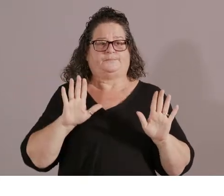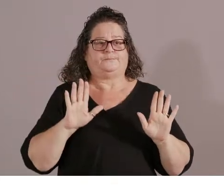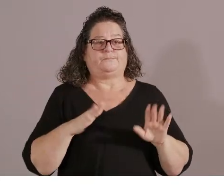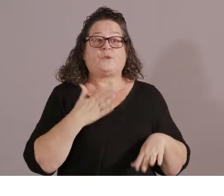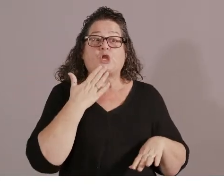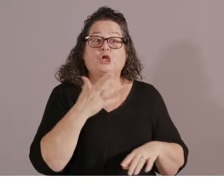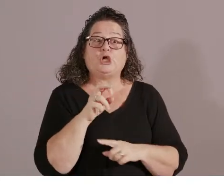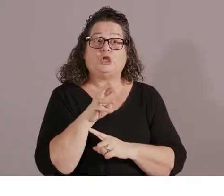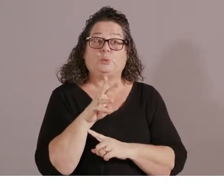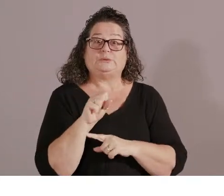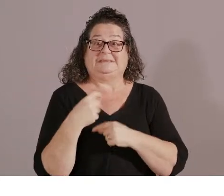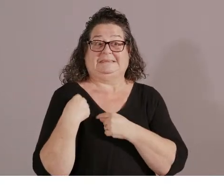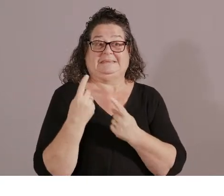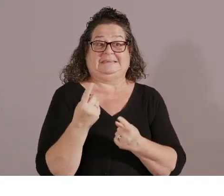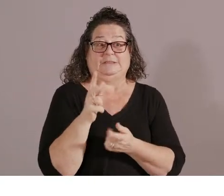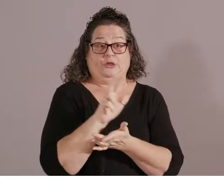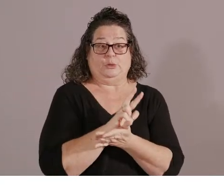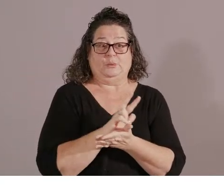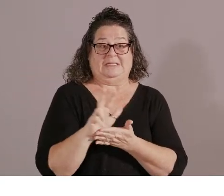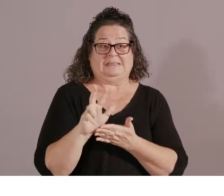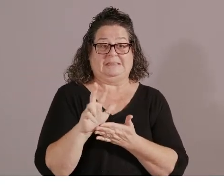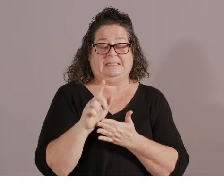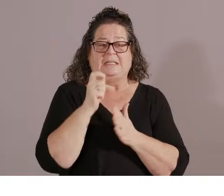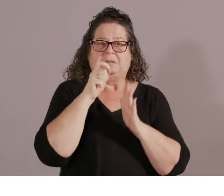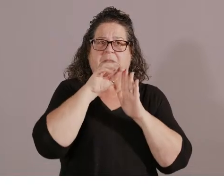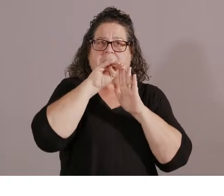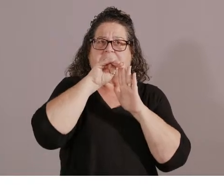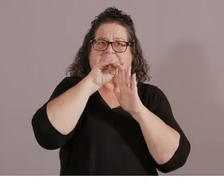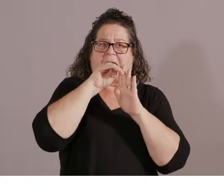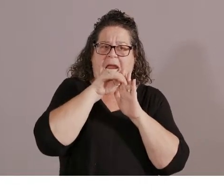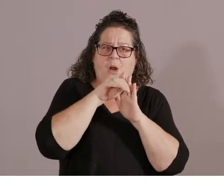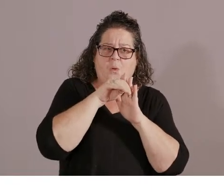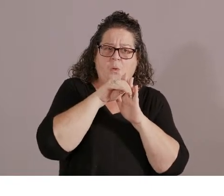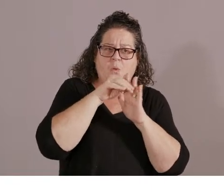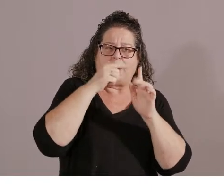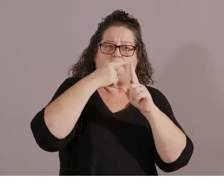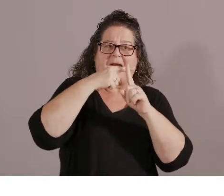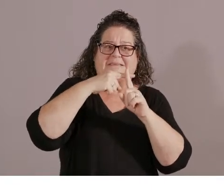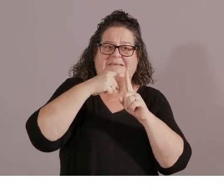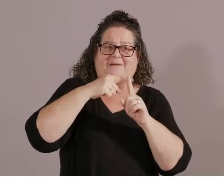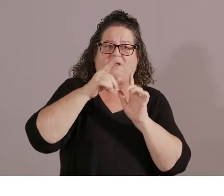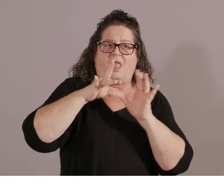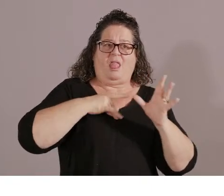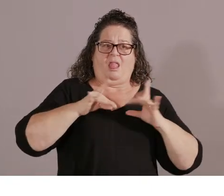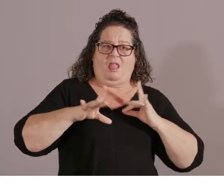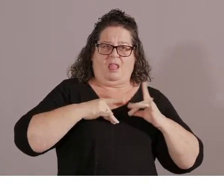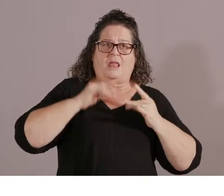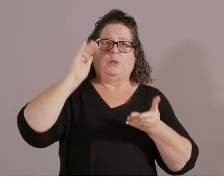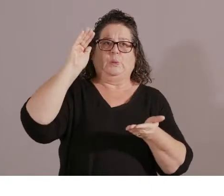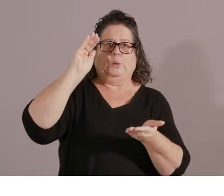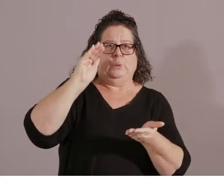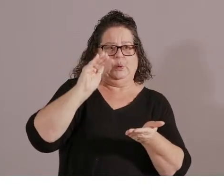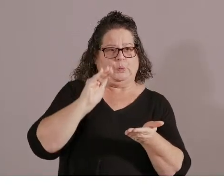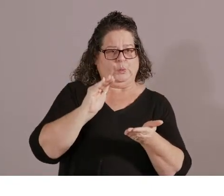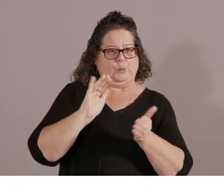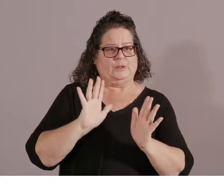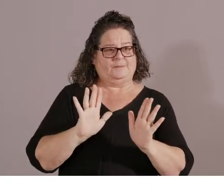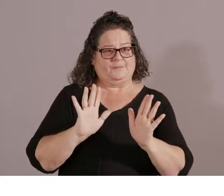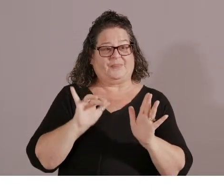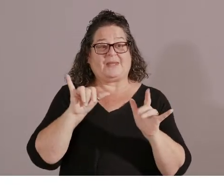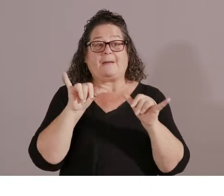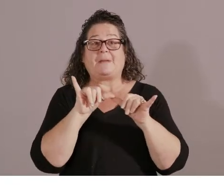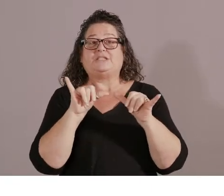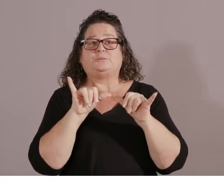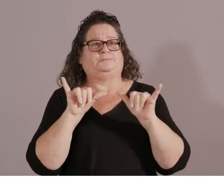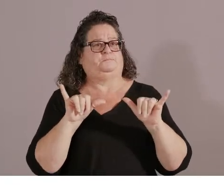seen a continuing decline in our percent positivity. So that's the measurement of the ongoing